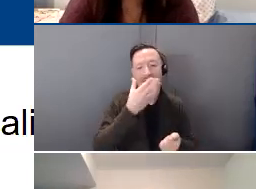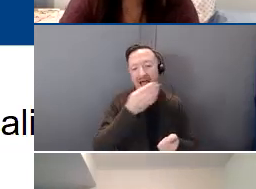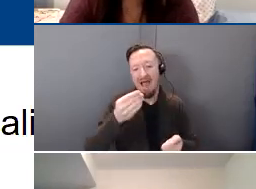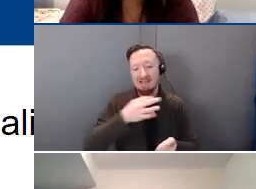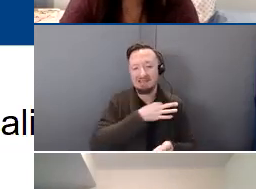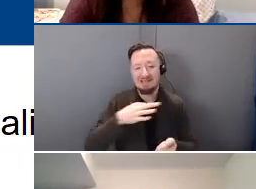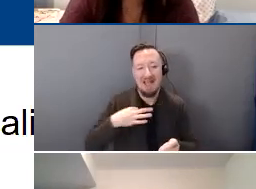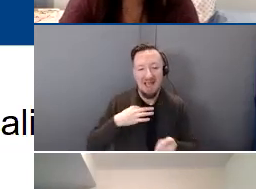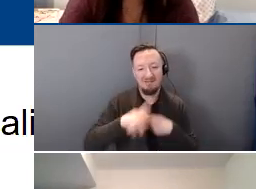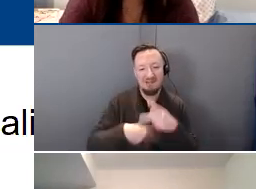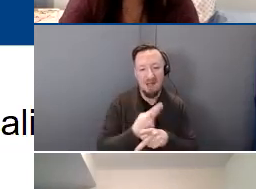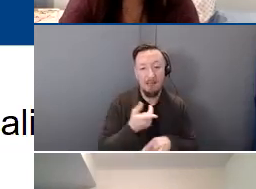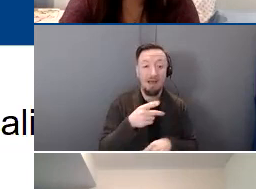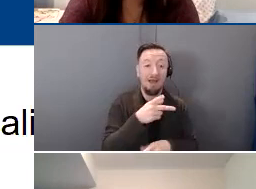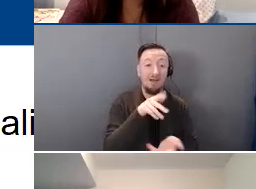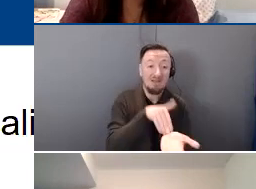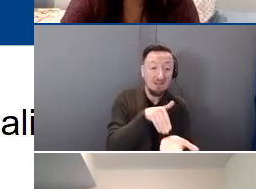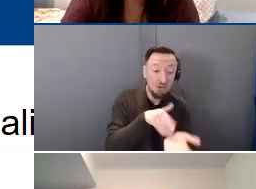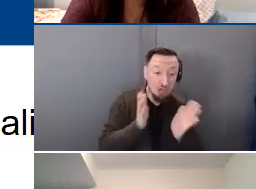a clinical staff.